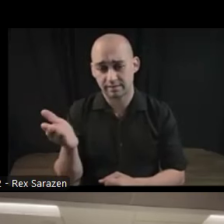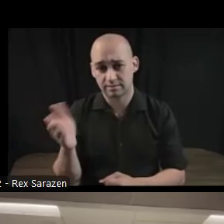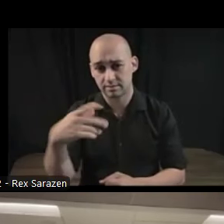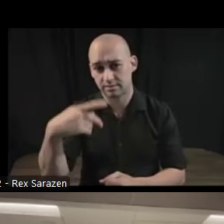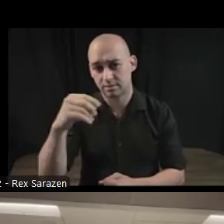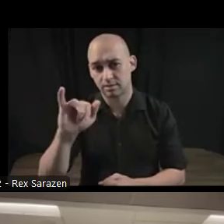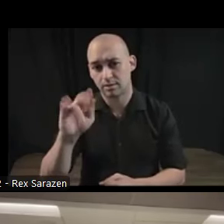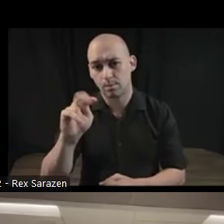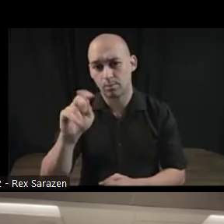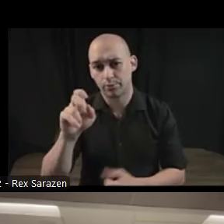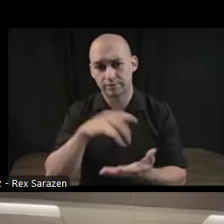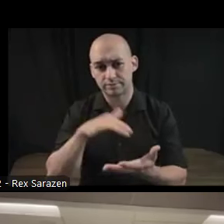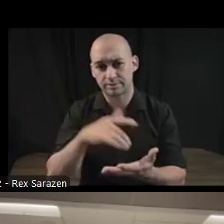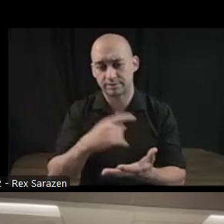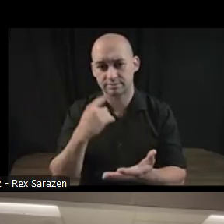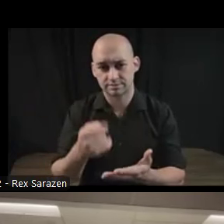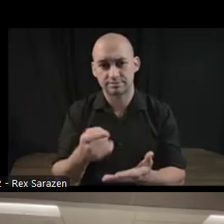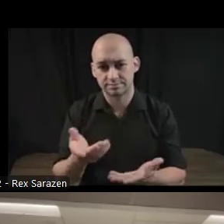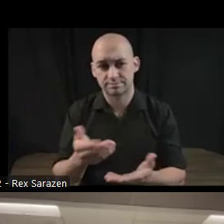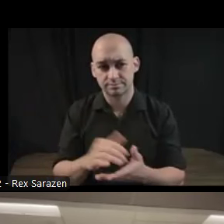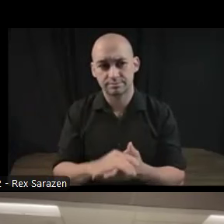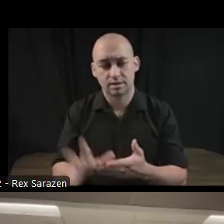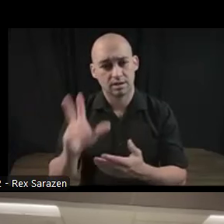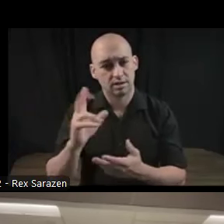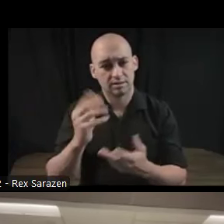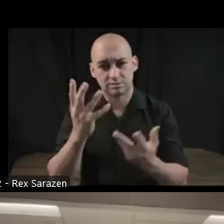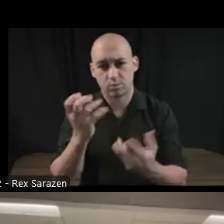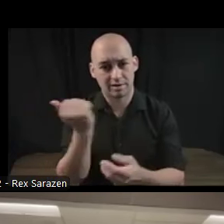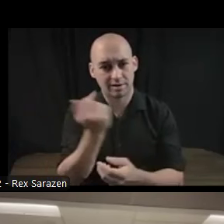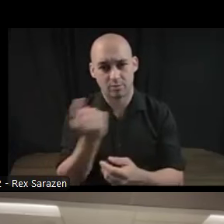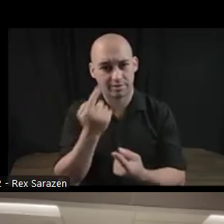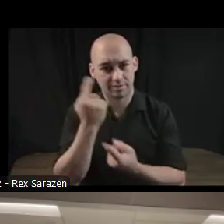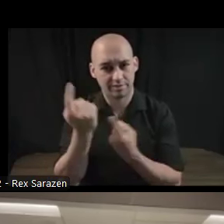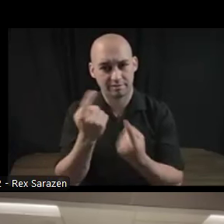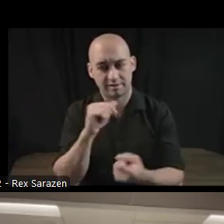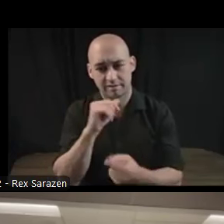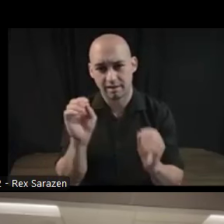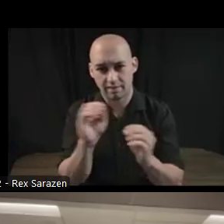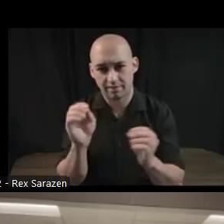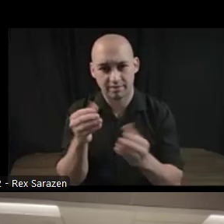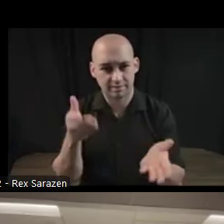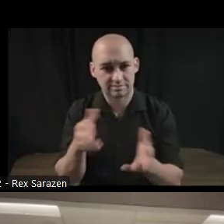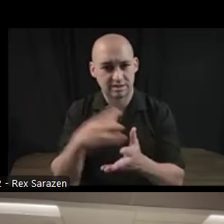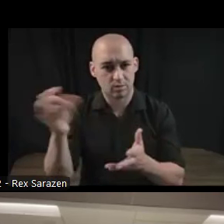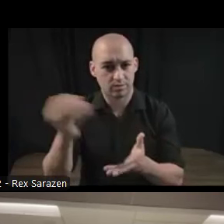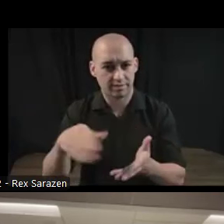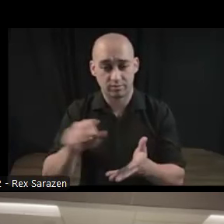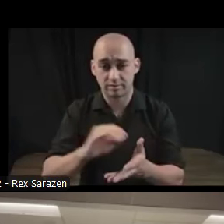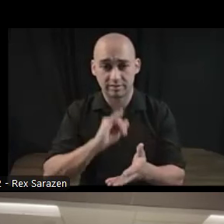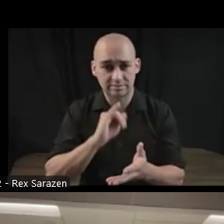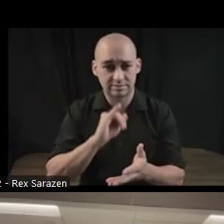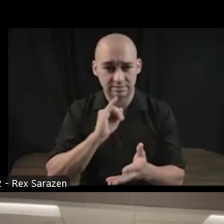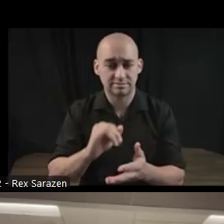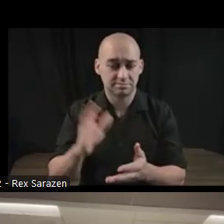is proving are effective. So I don't want anybody to think that none of this messaging is getting out there, because it is, it has